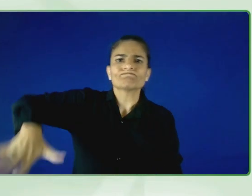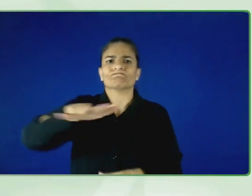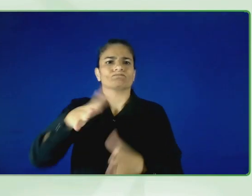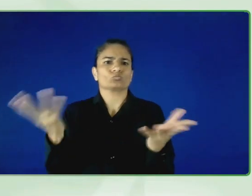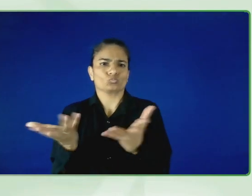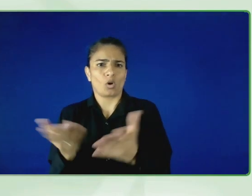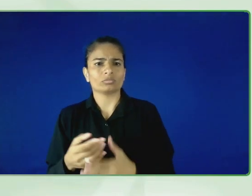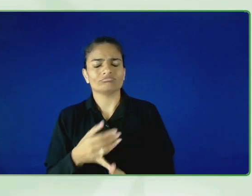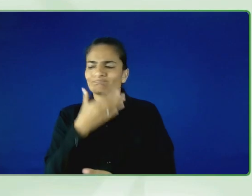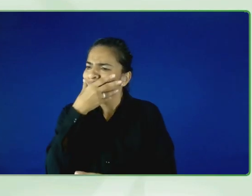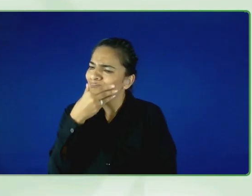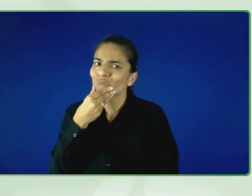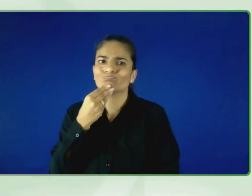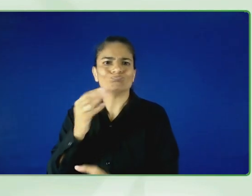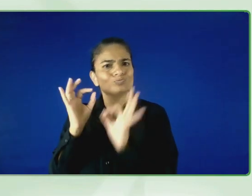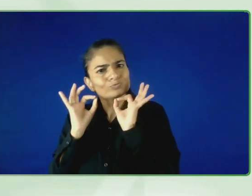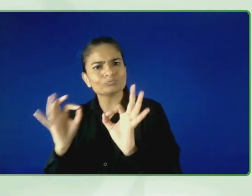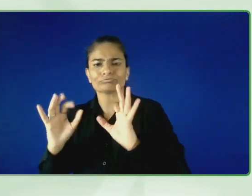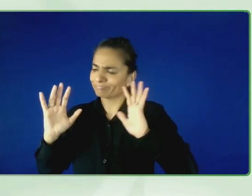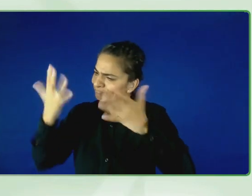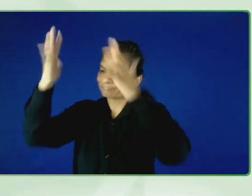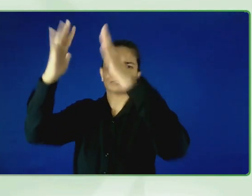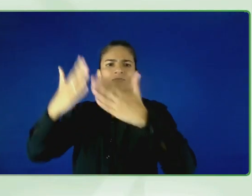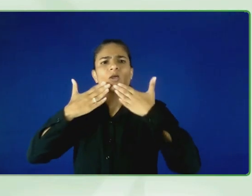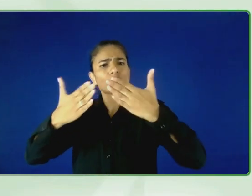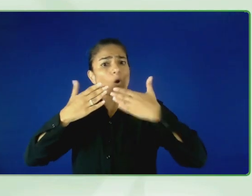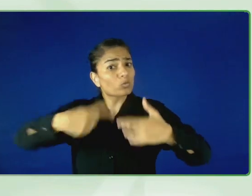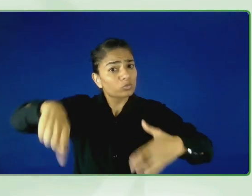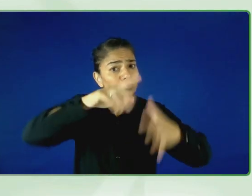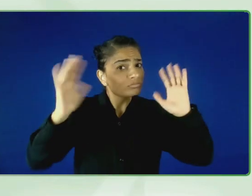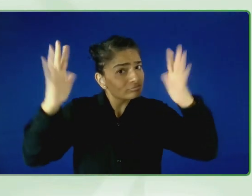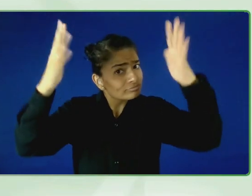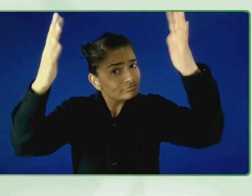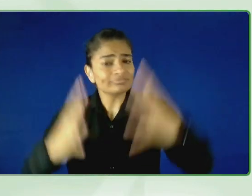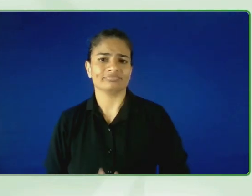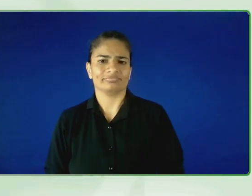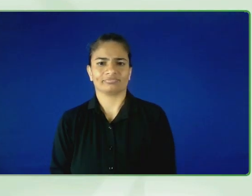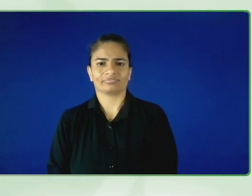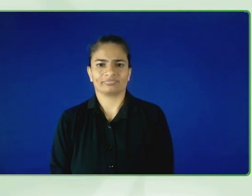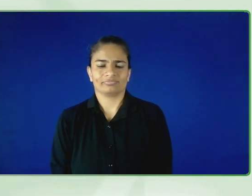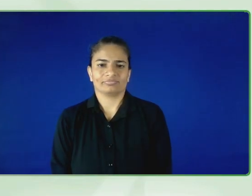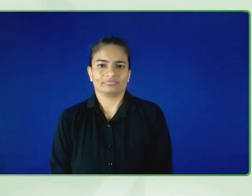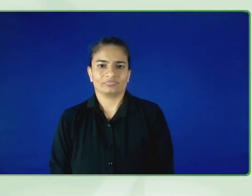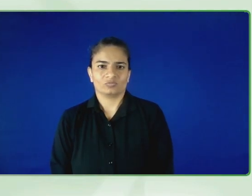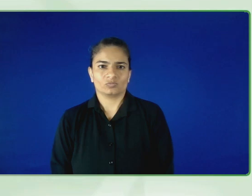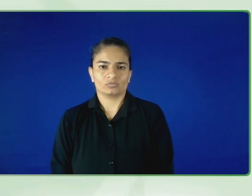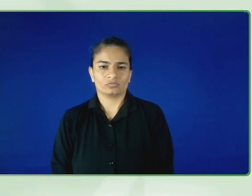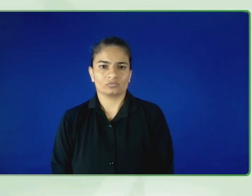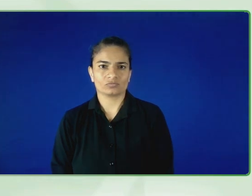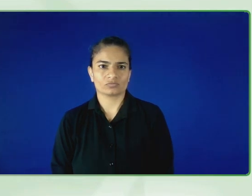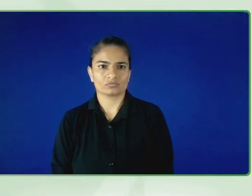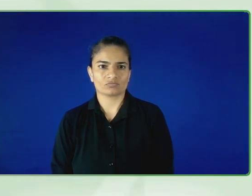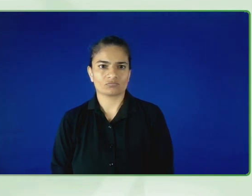That's another round of applause. Very well deserving. Okay. Our next speaker